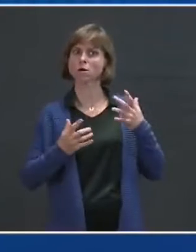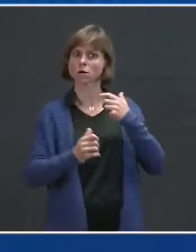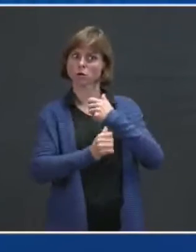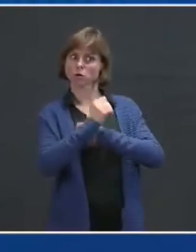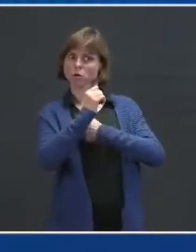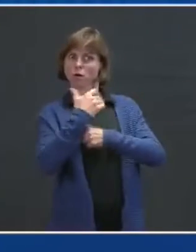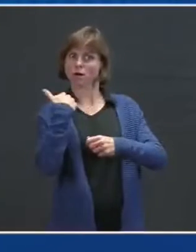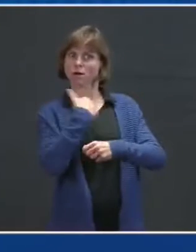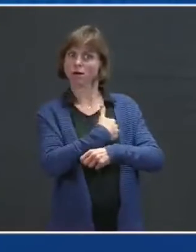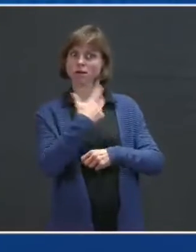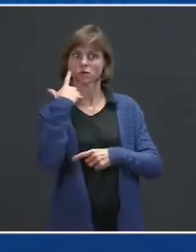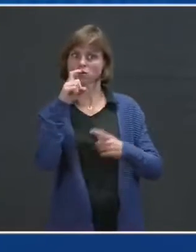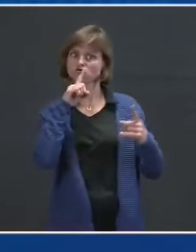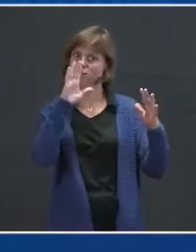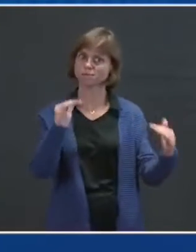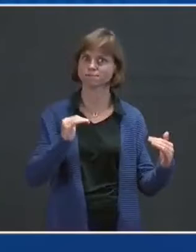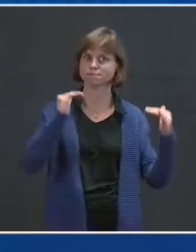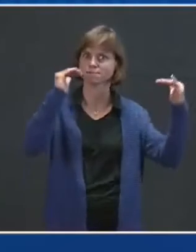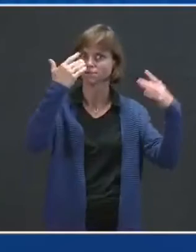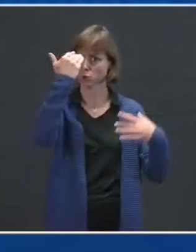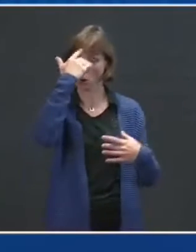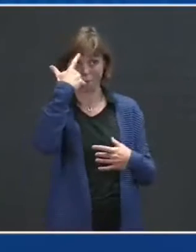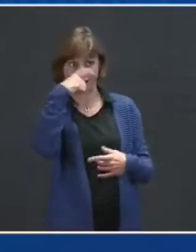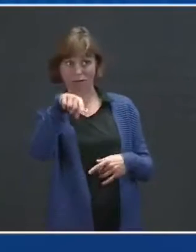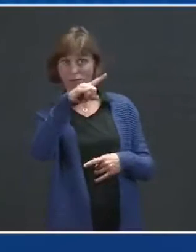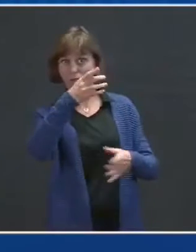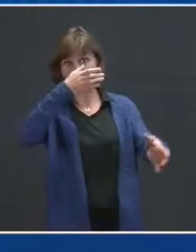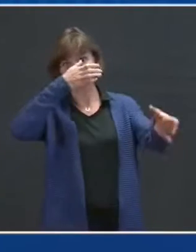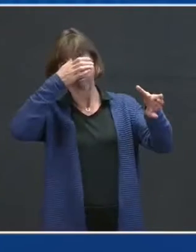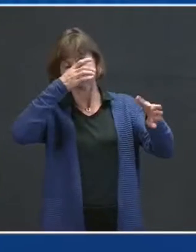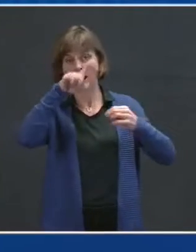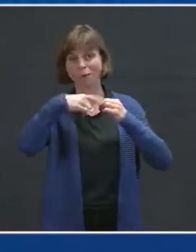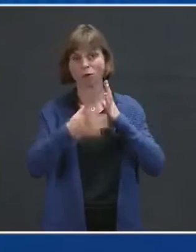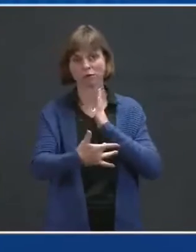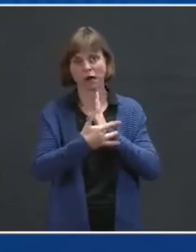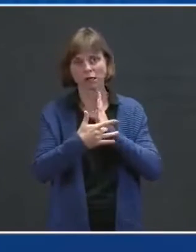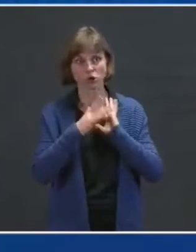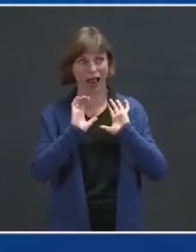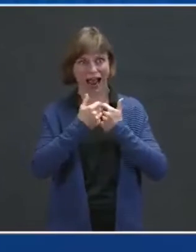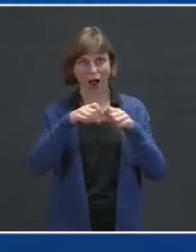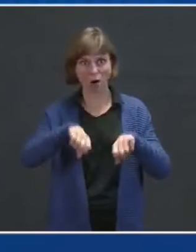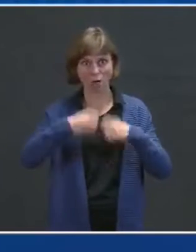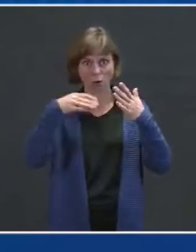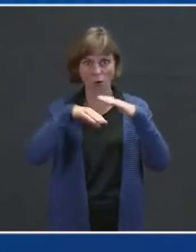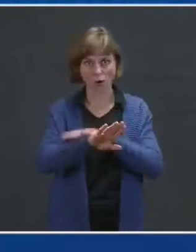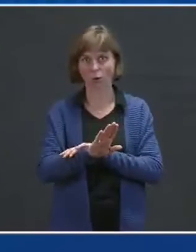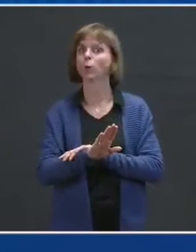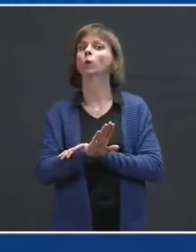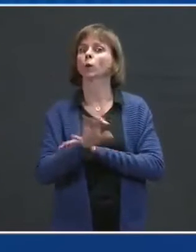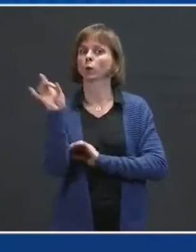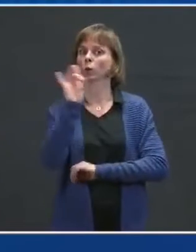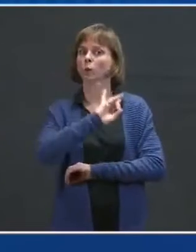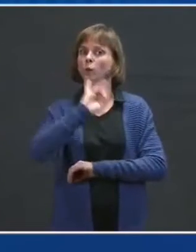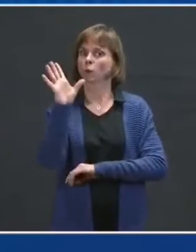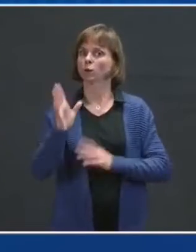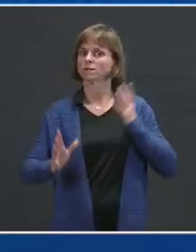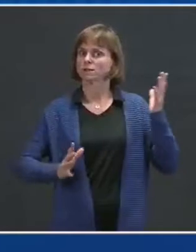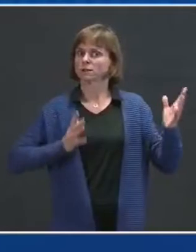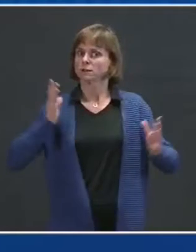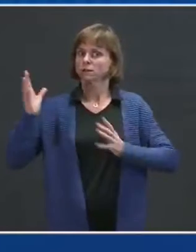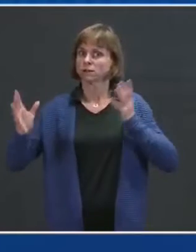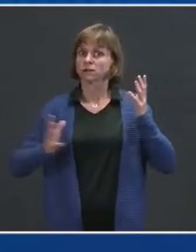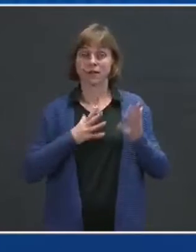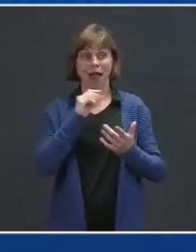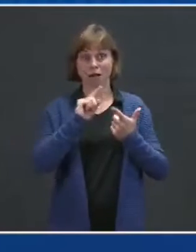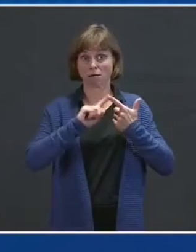because the level of knowledge they showed about the technology and the way they compromised it truly was sophisticated. Persistent,